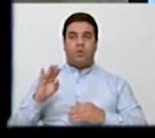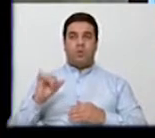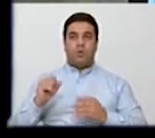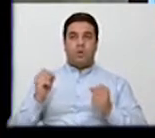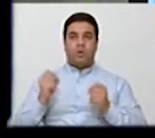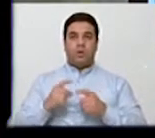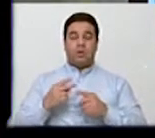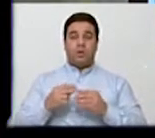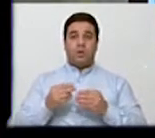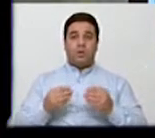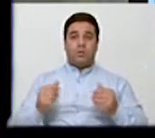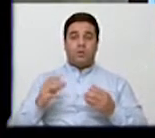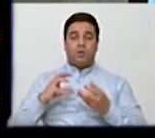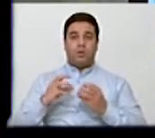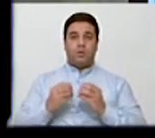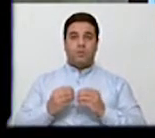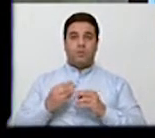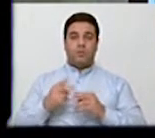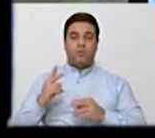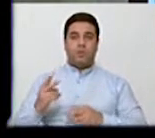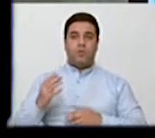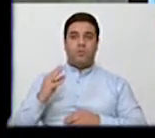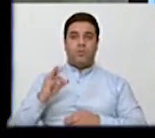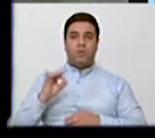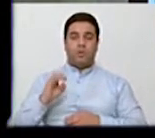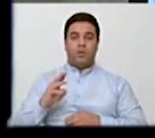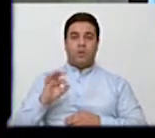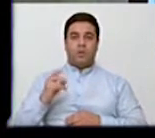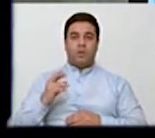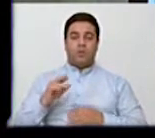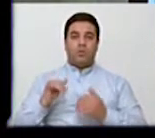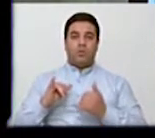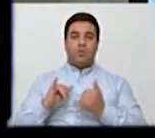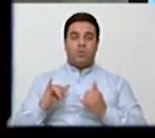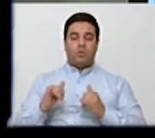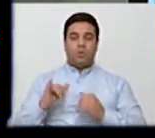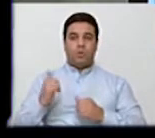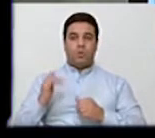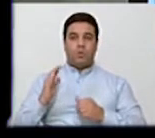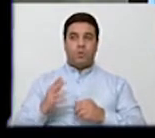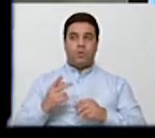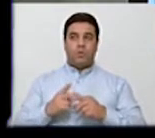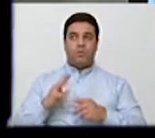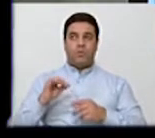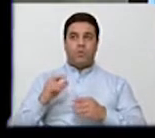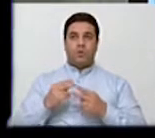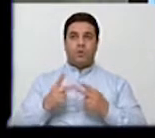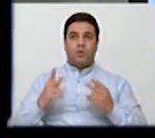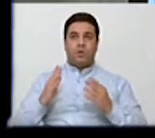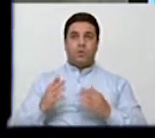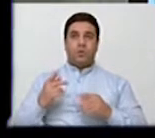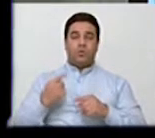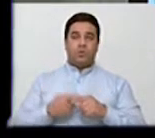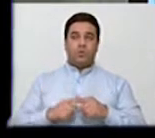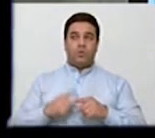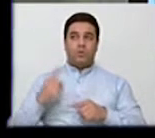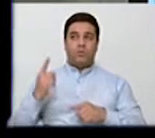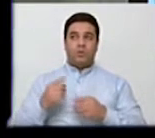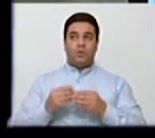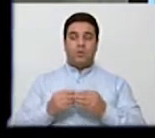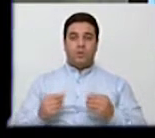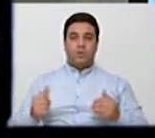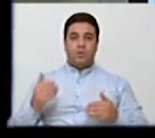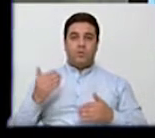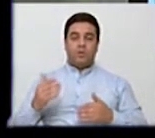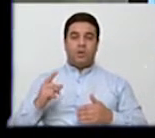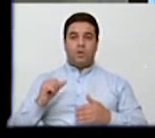uchun eritmaning hajmini uning molar konsentratsiyasiga ko'paytiradigan bo'lsak, modda miqdori kelib chiqadi. Shunda birinchi